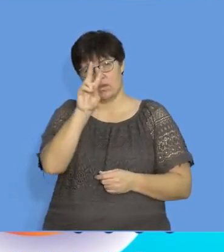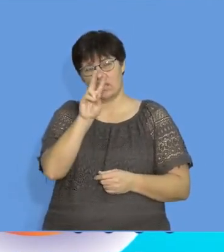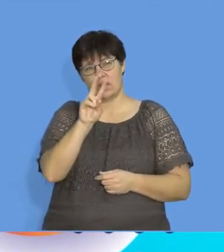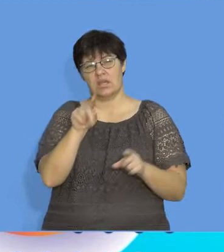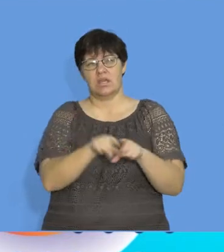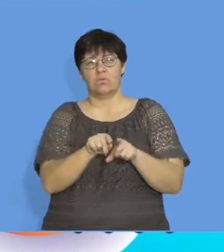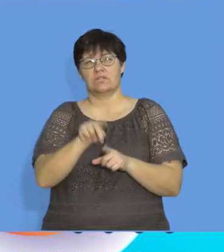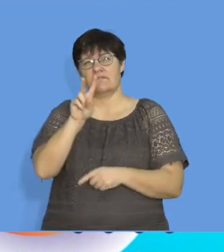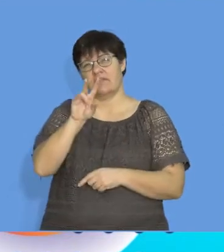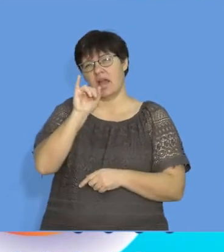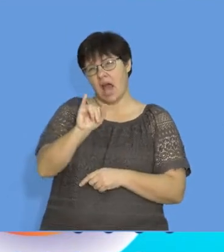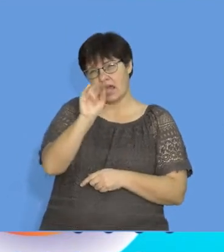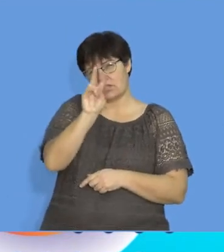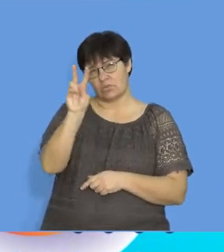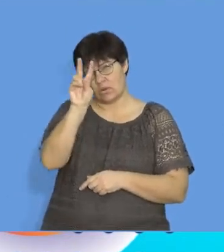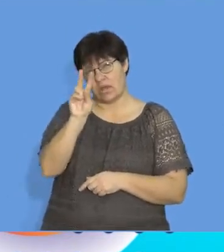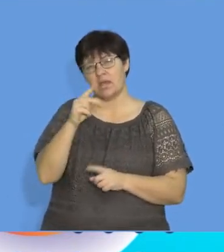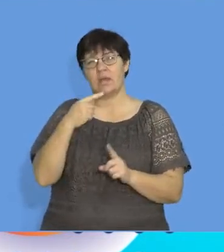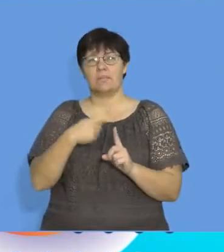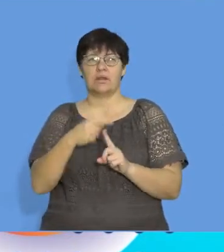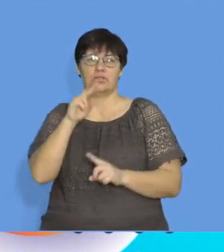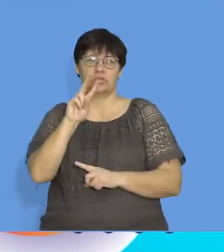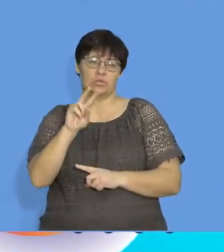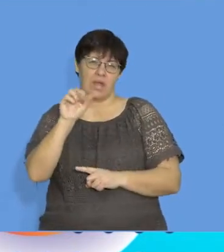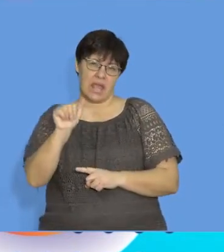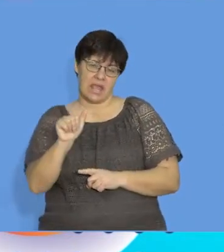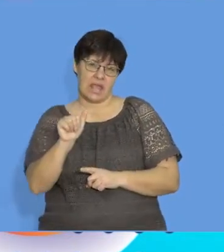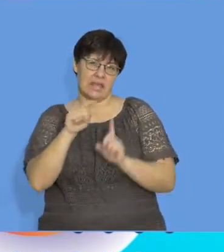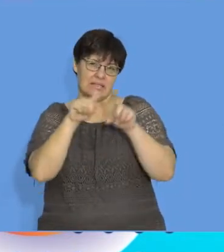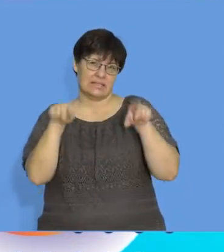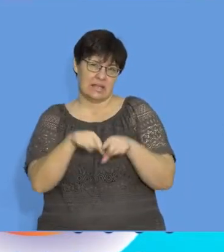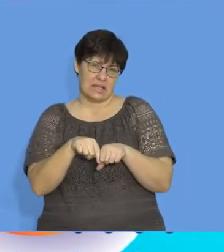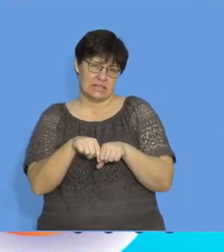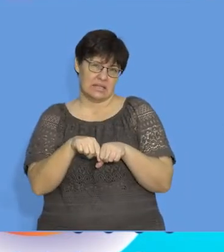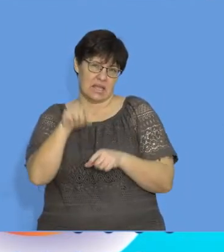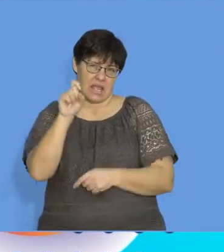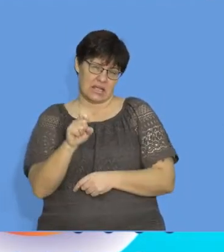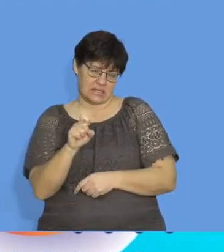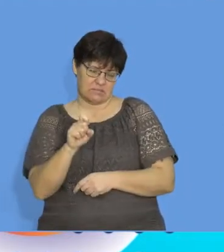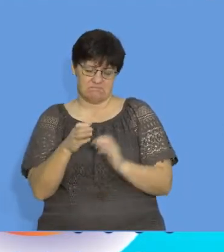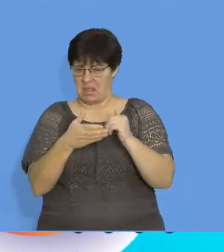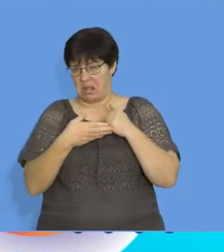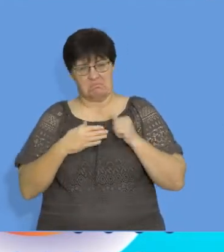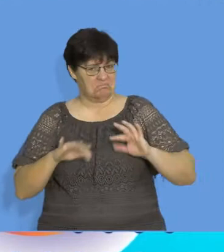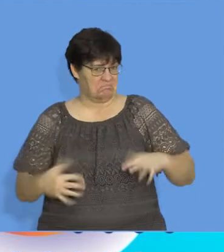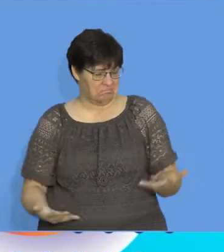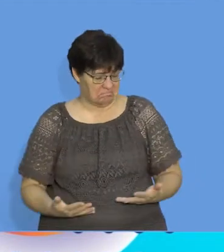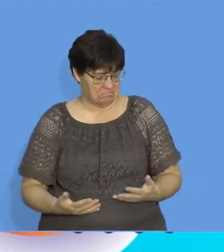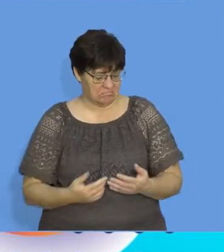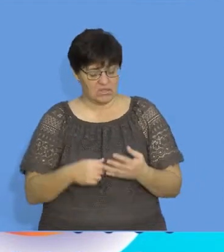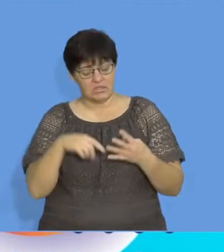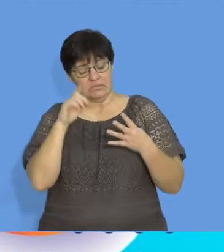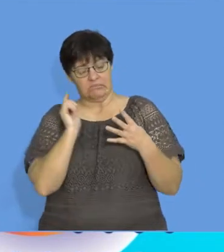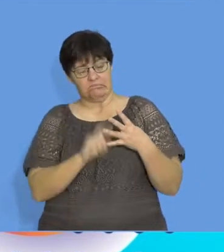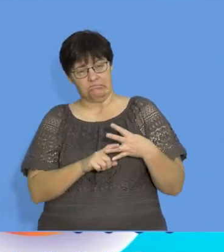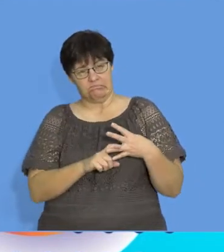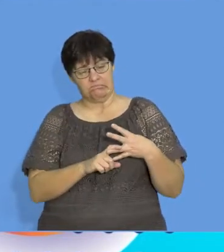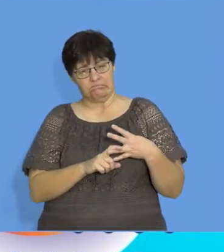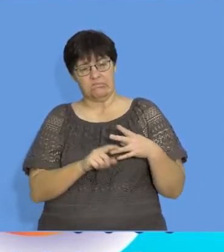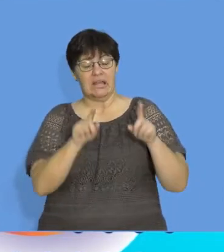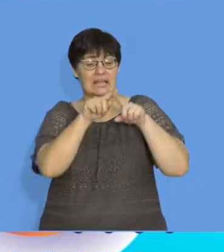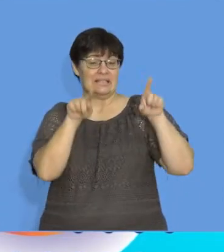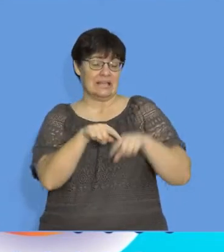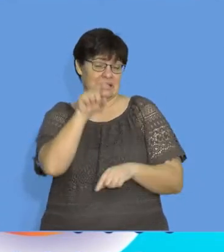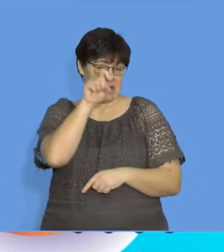VI squared plus 2A delta X. That's not going to help me. Then I've got